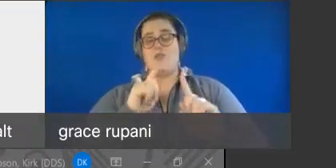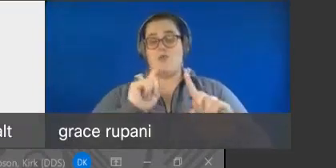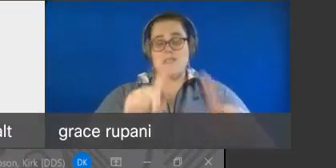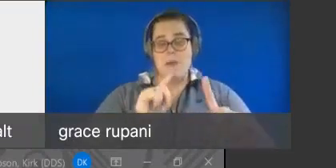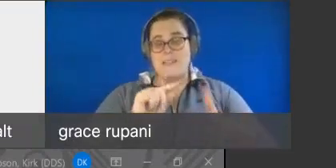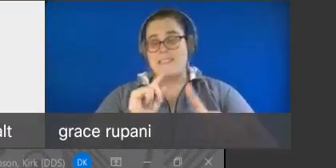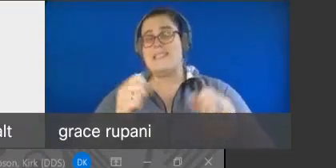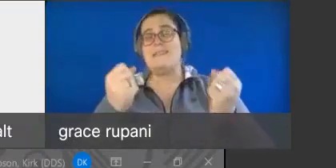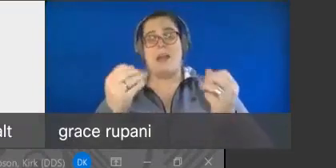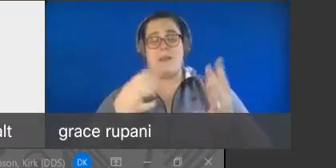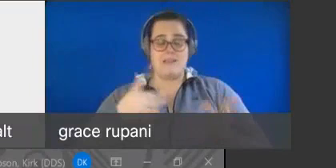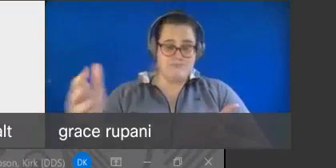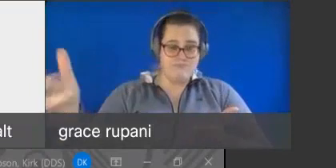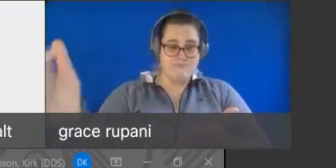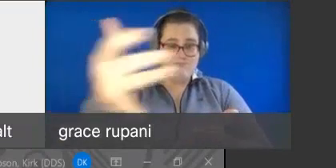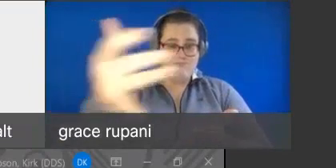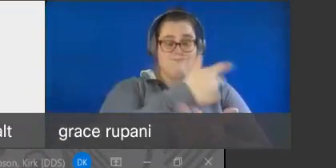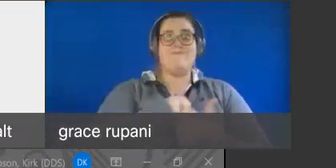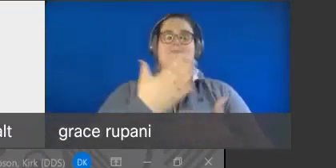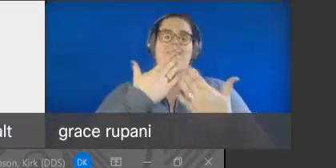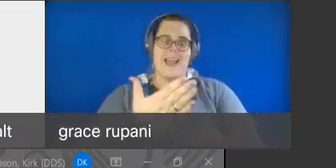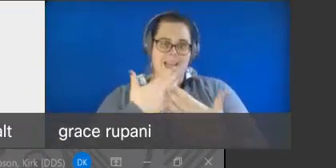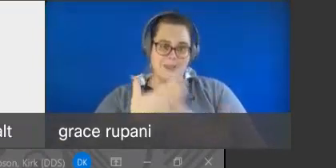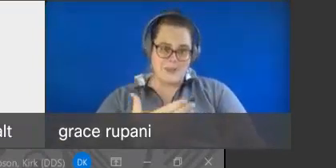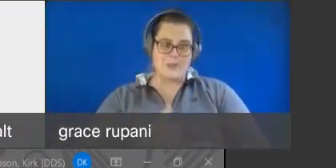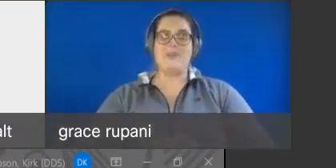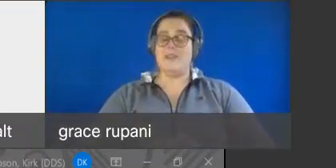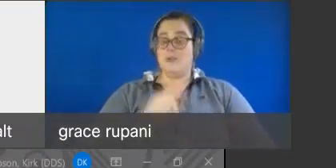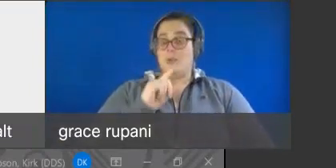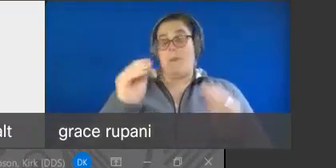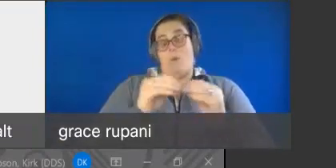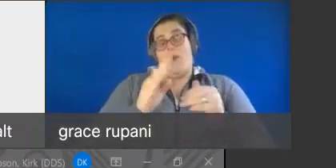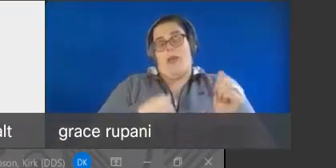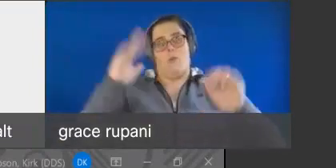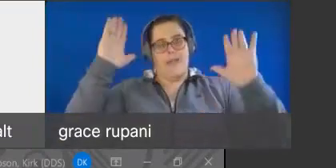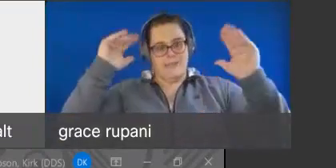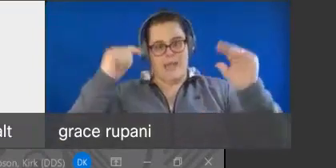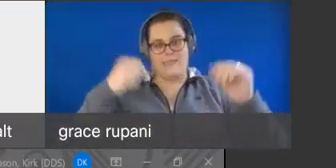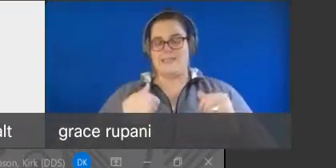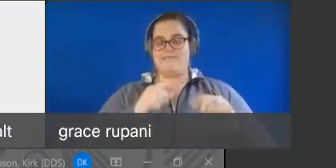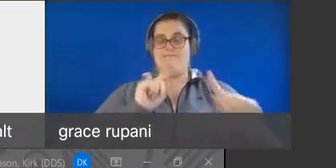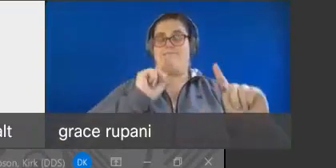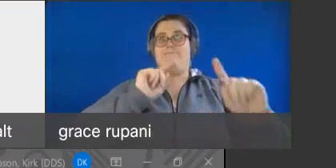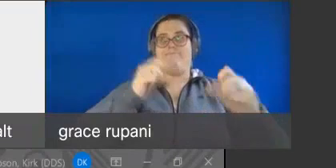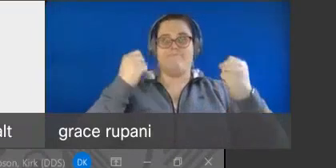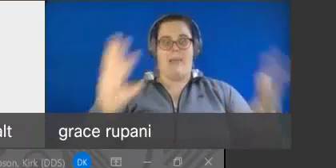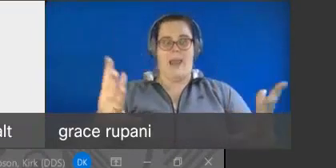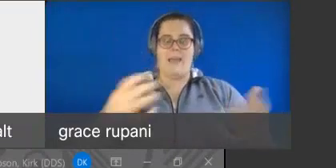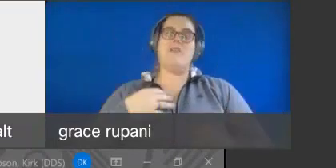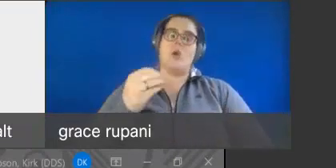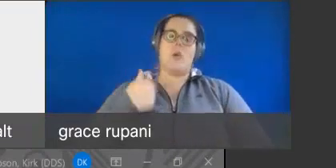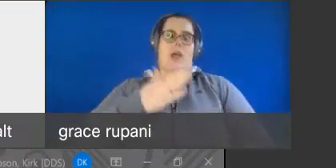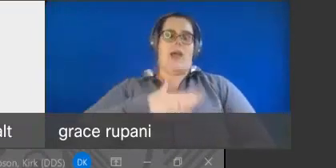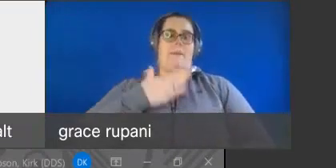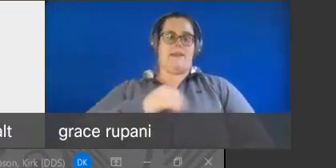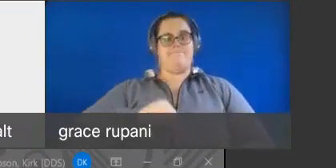SHIFT. Actually, more than we anticipated getting as far as responses. And we're very happy and proud to be able to offer this to